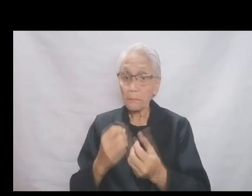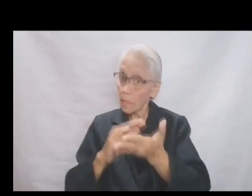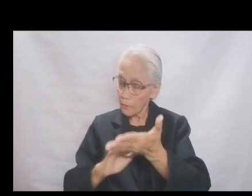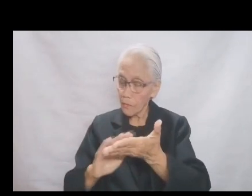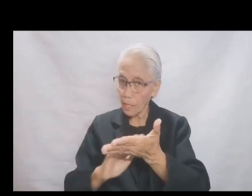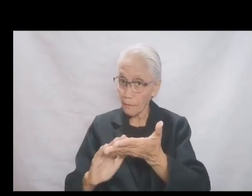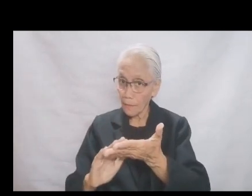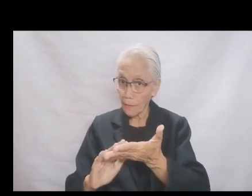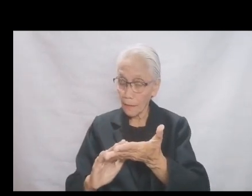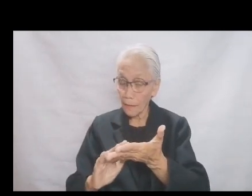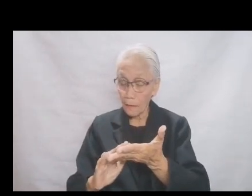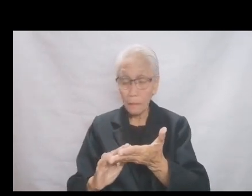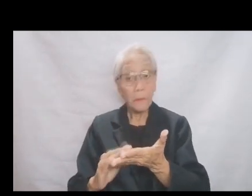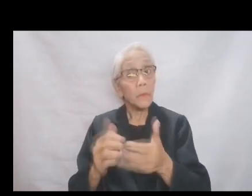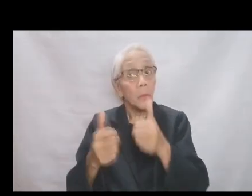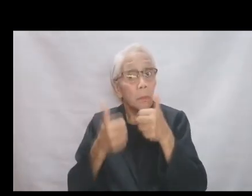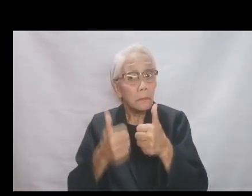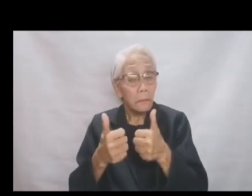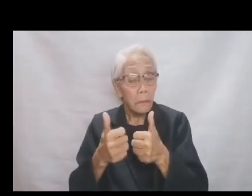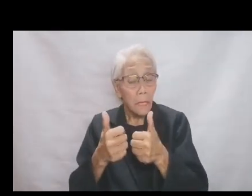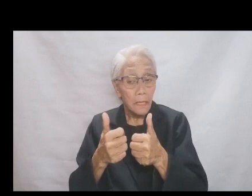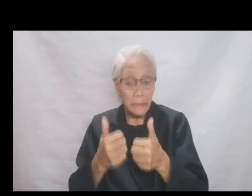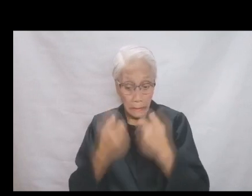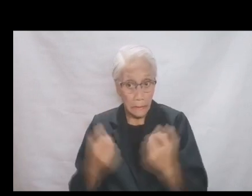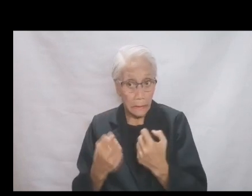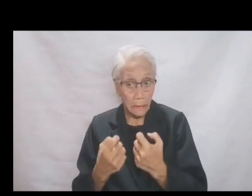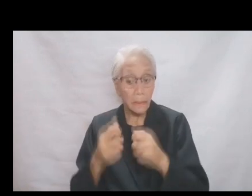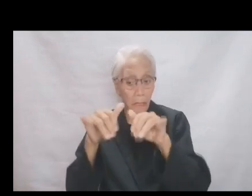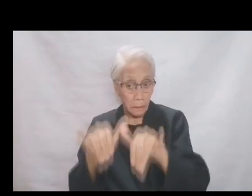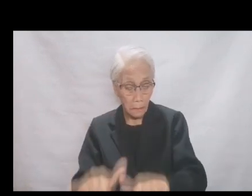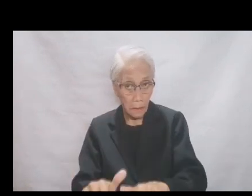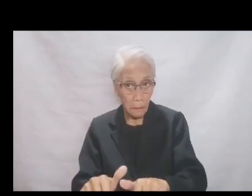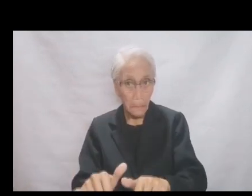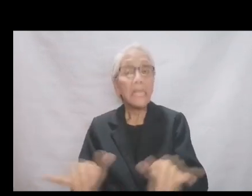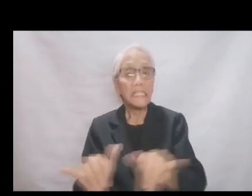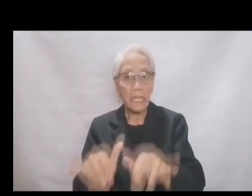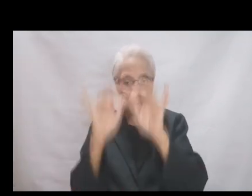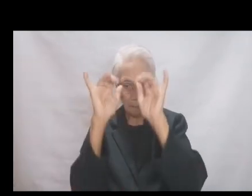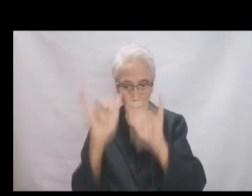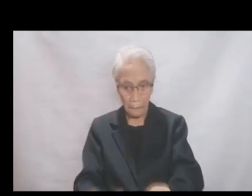forgive are forgiven them, and whose sins you retain